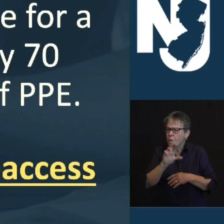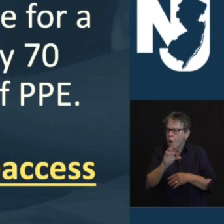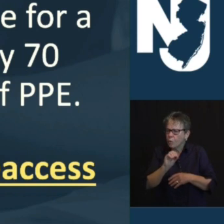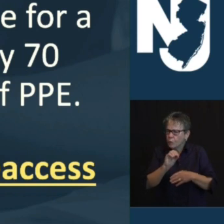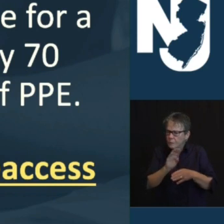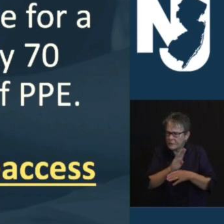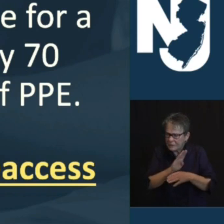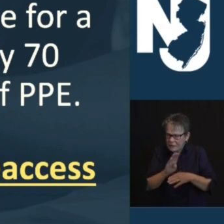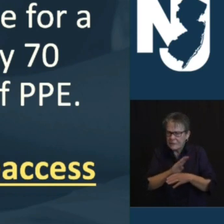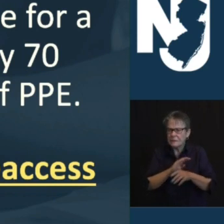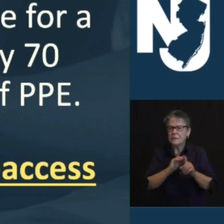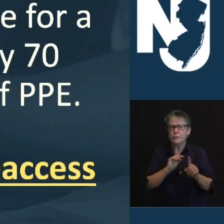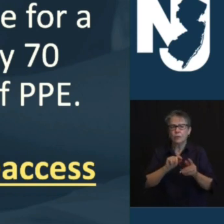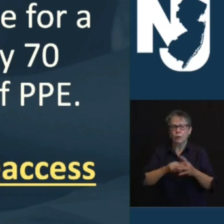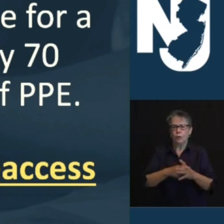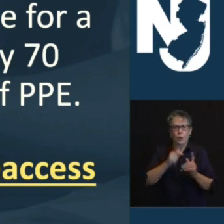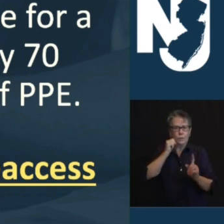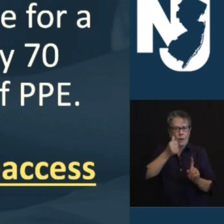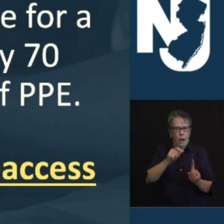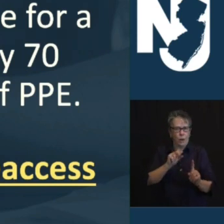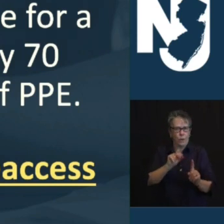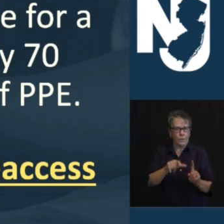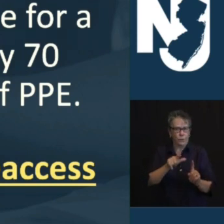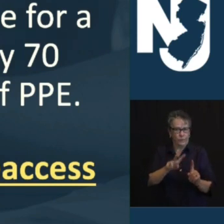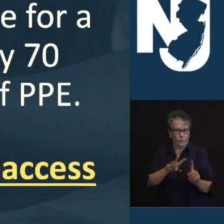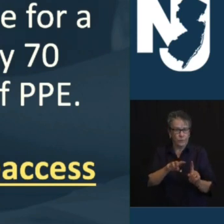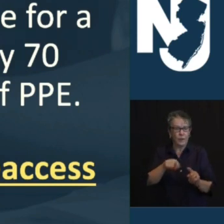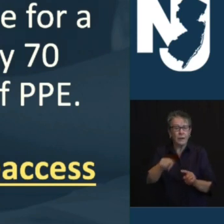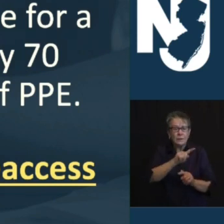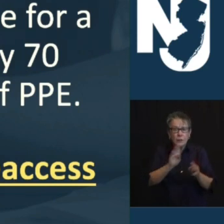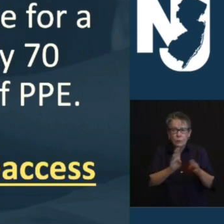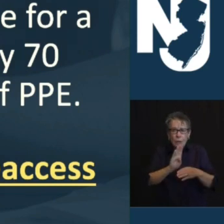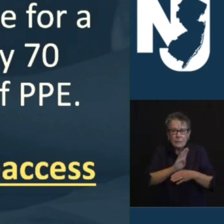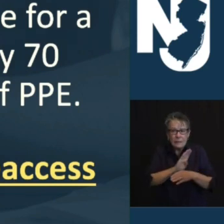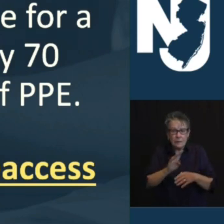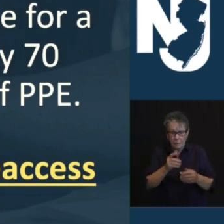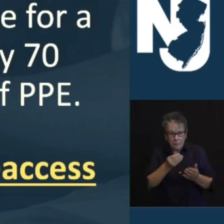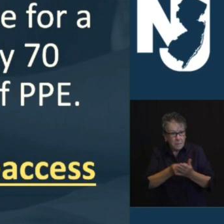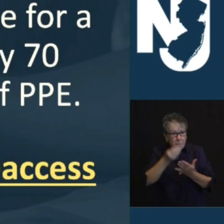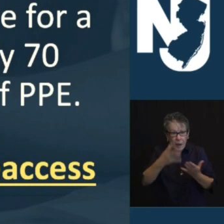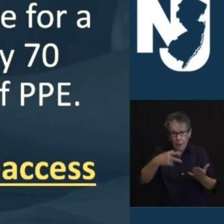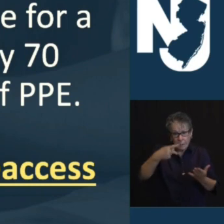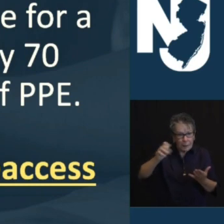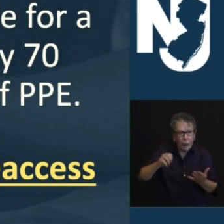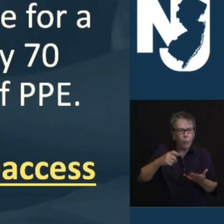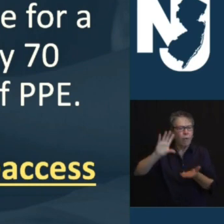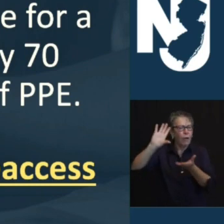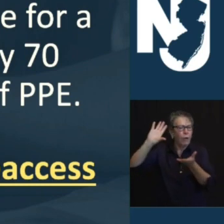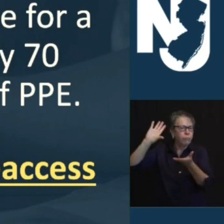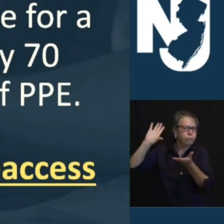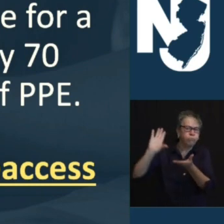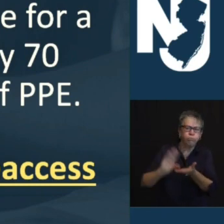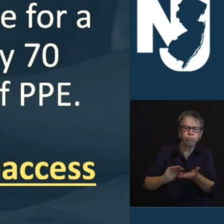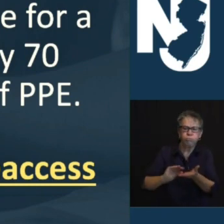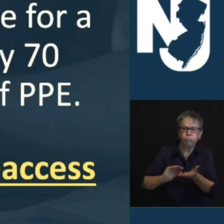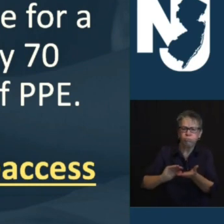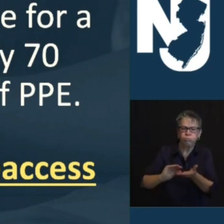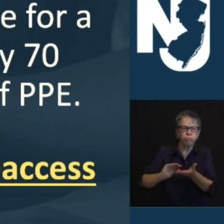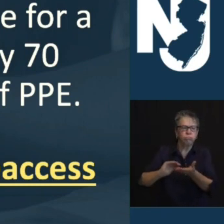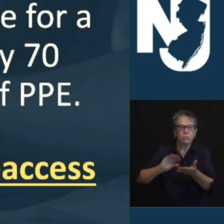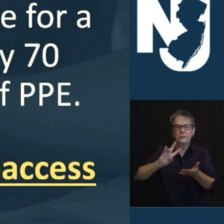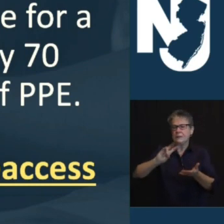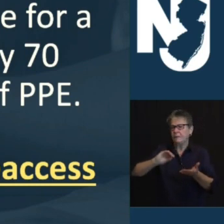provides businesses with discounts on the purchase of PPE from designated vendors, including Office Depot, Boxed, and